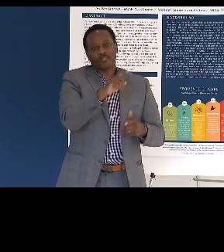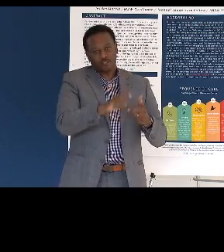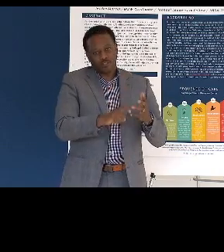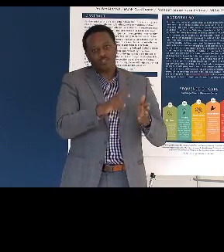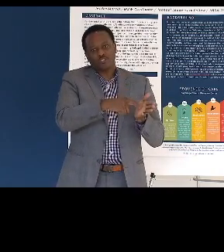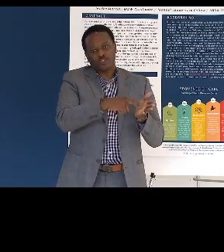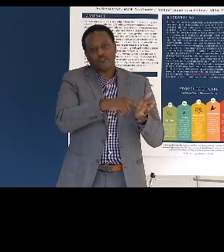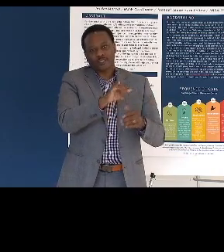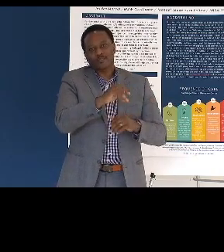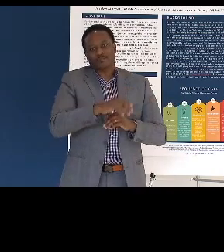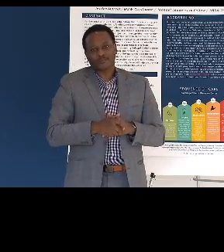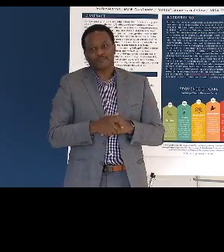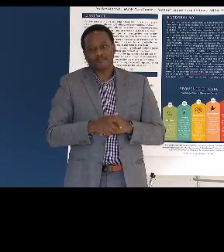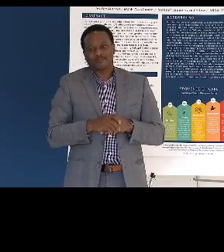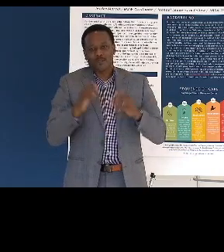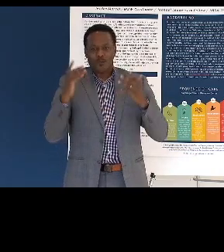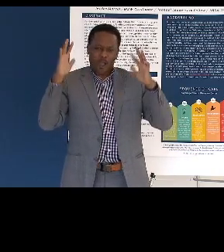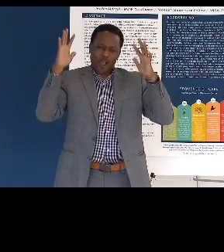Thank you.